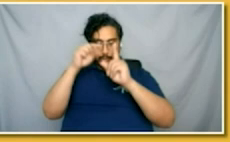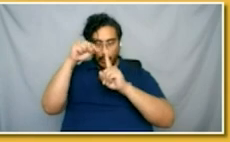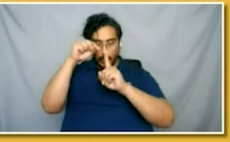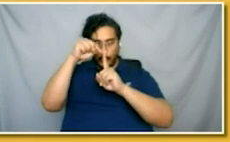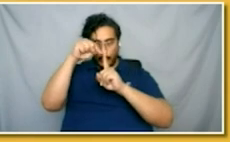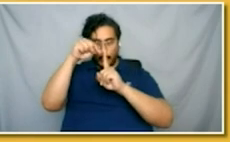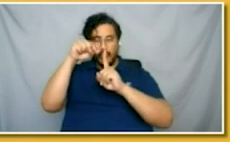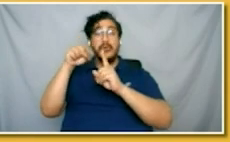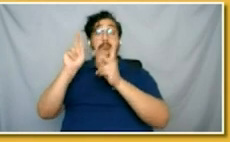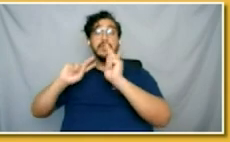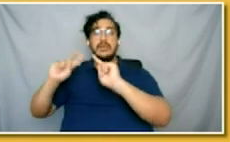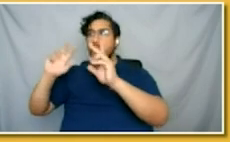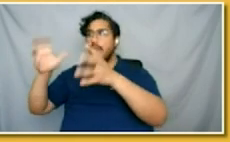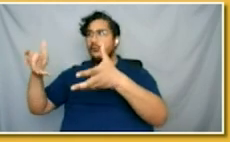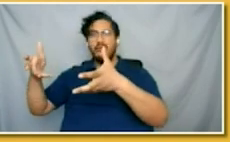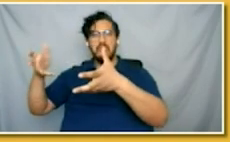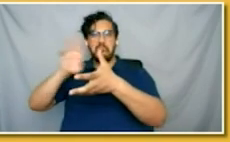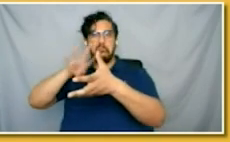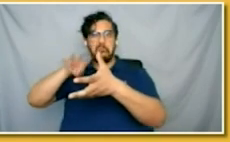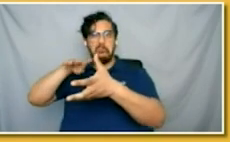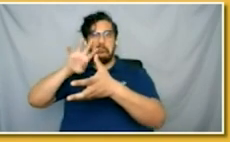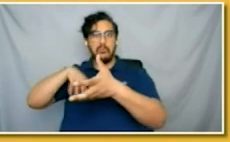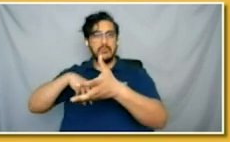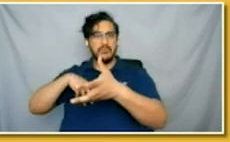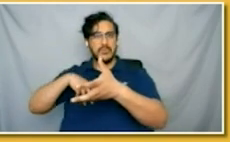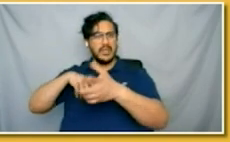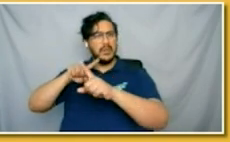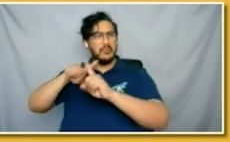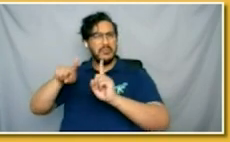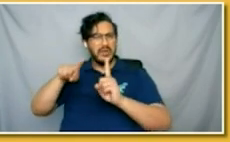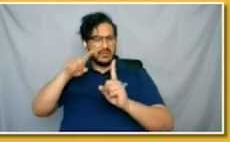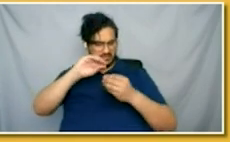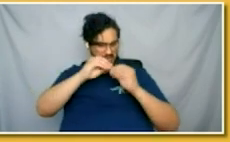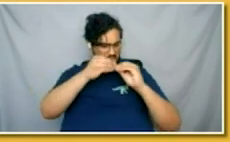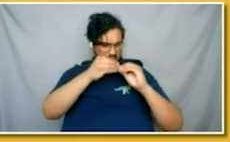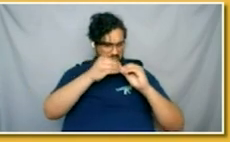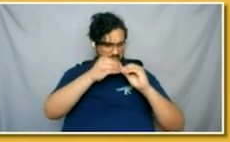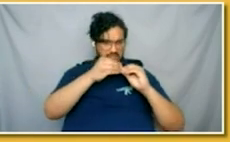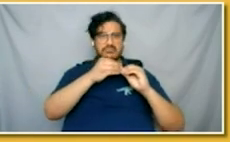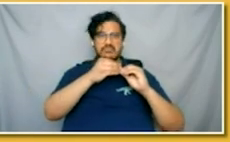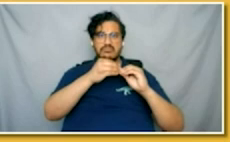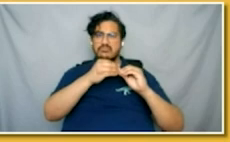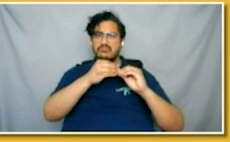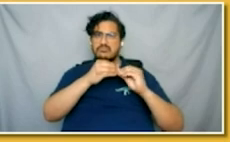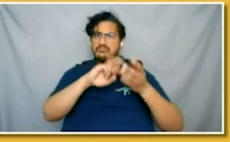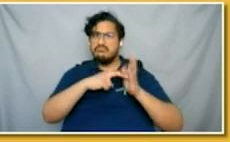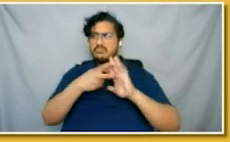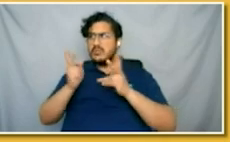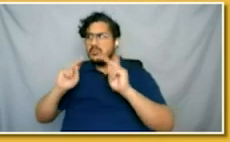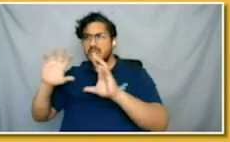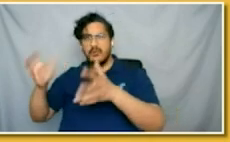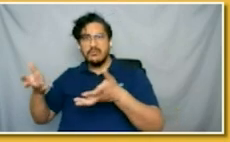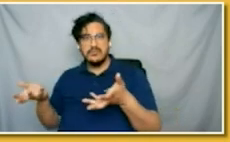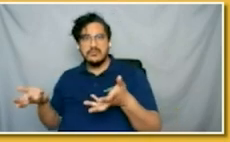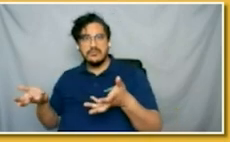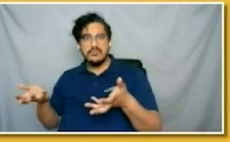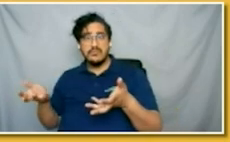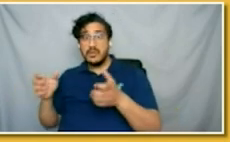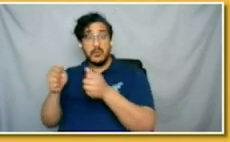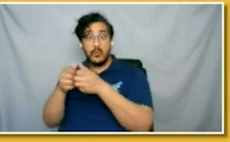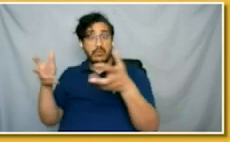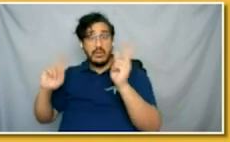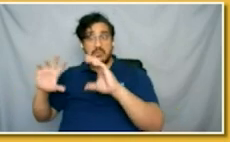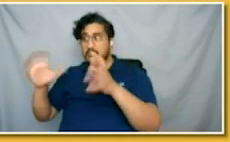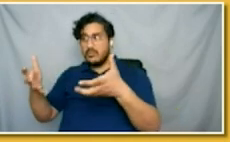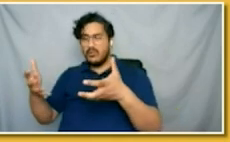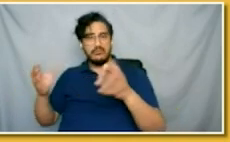numbers. So that's something that's got to change in the culture. And I hope that somebody like Mr. DeJoy